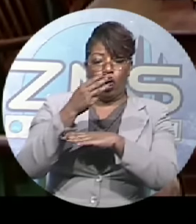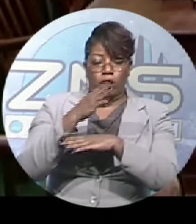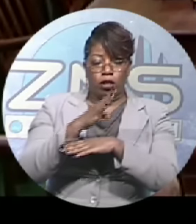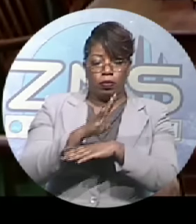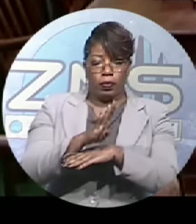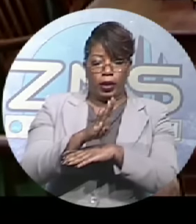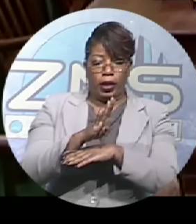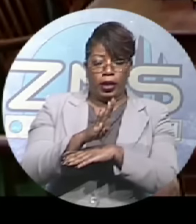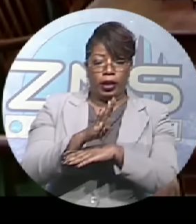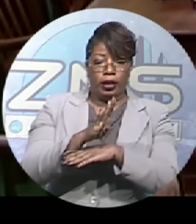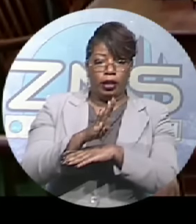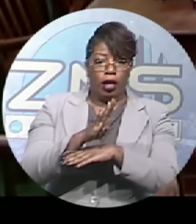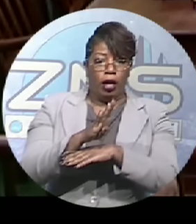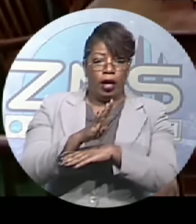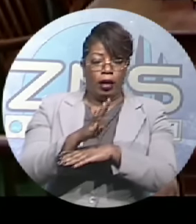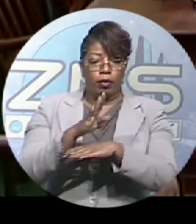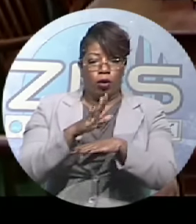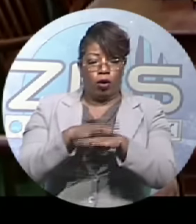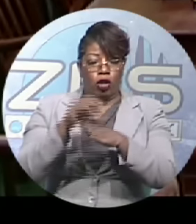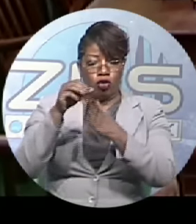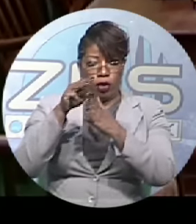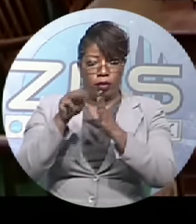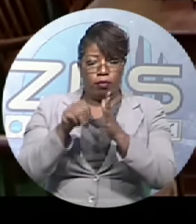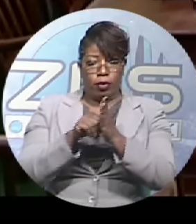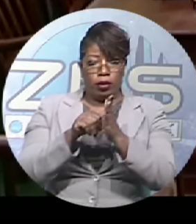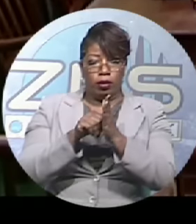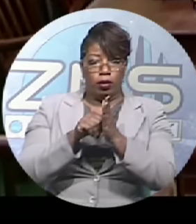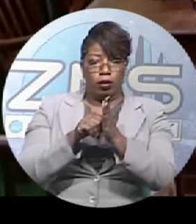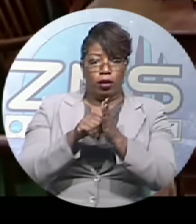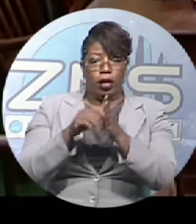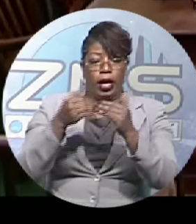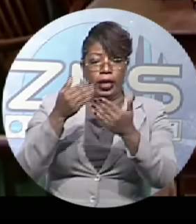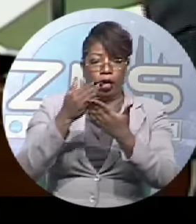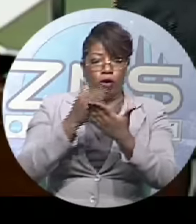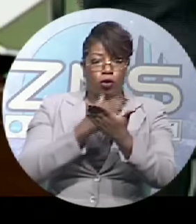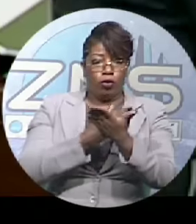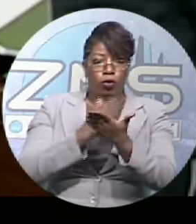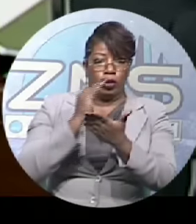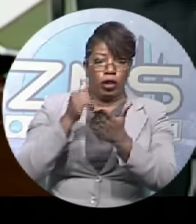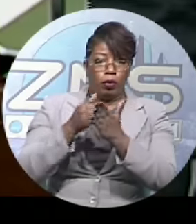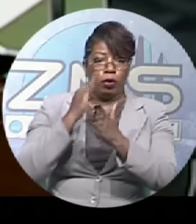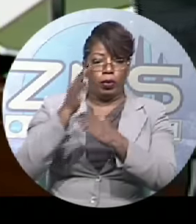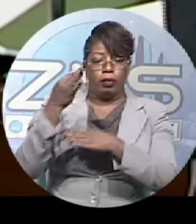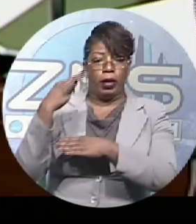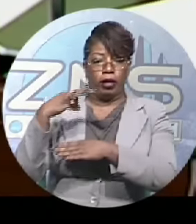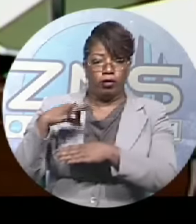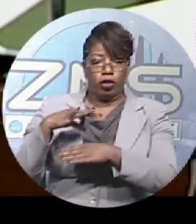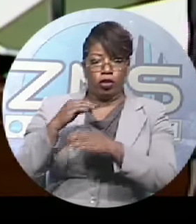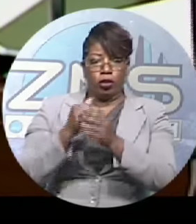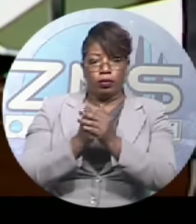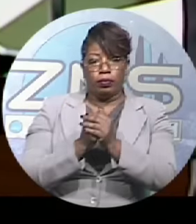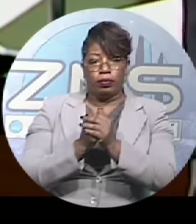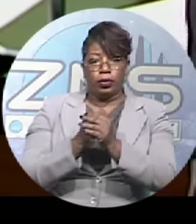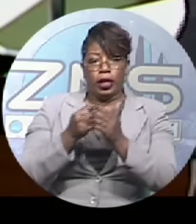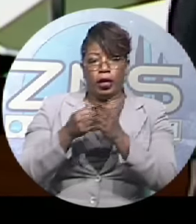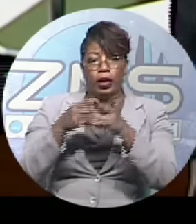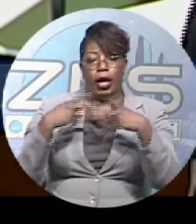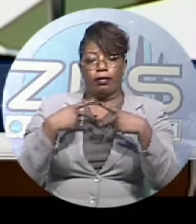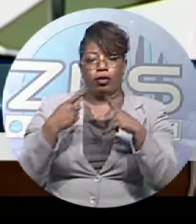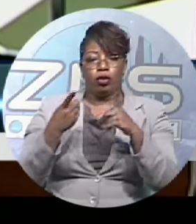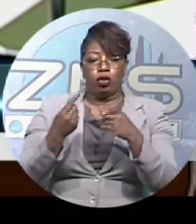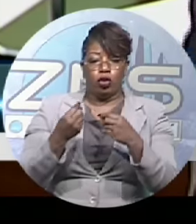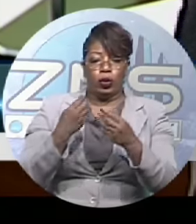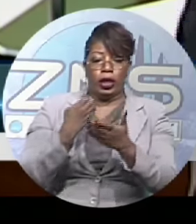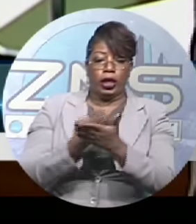in the House of Assembly Wednesday afternoon and how it proved beneficial. This has to do with an economy that